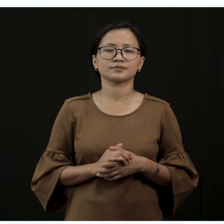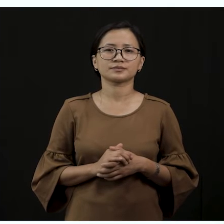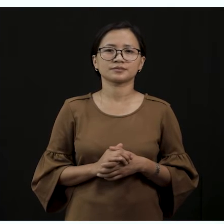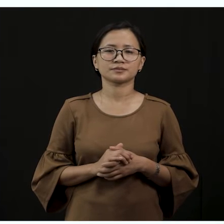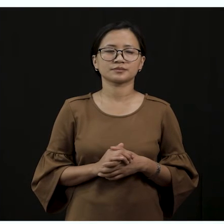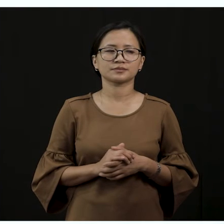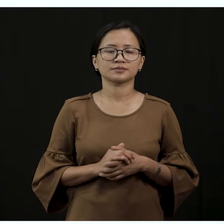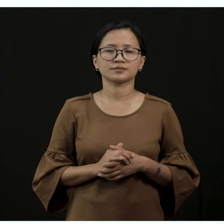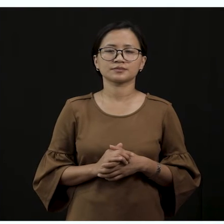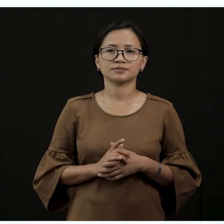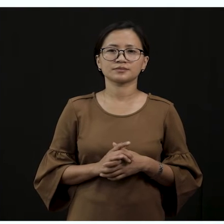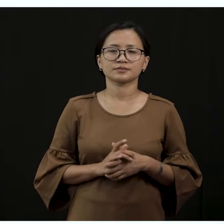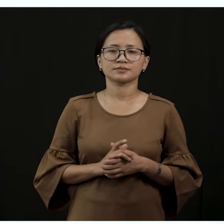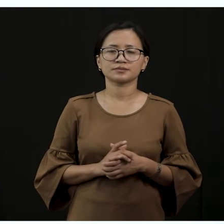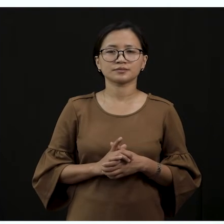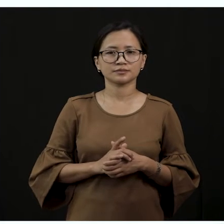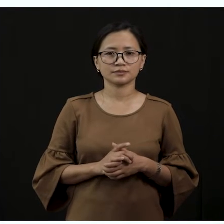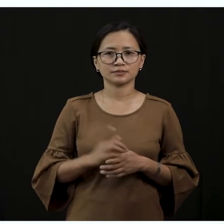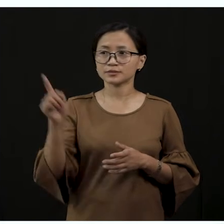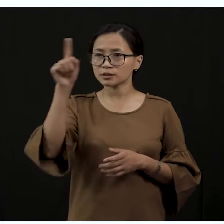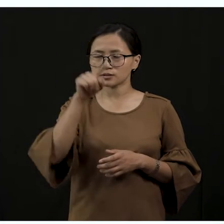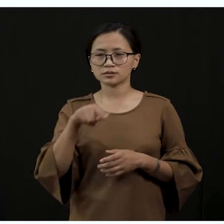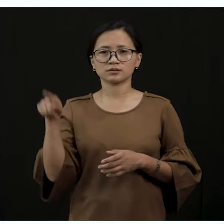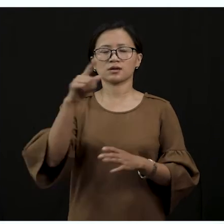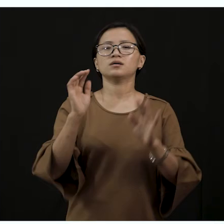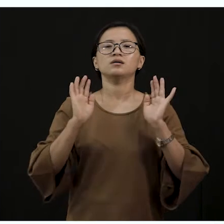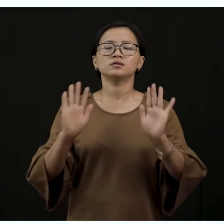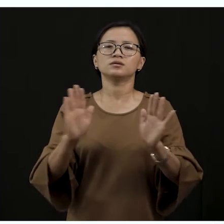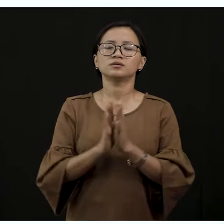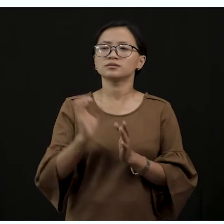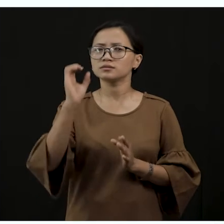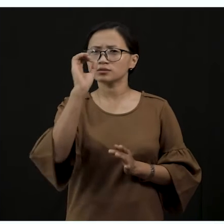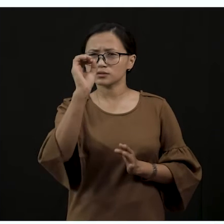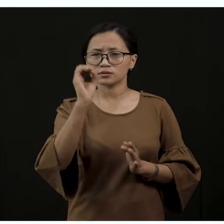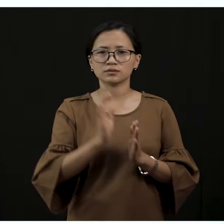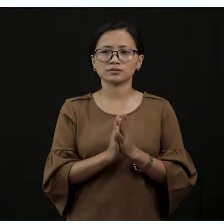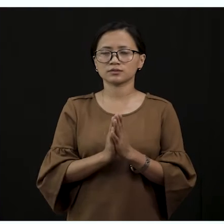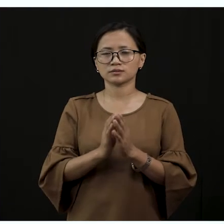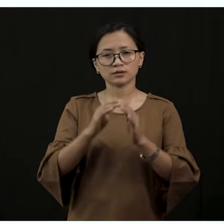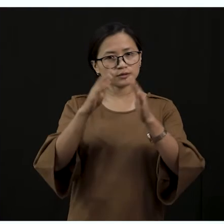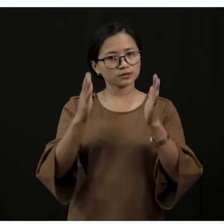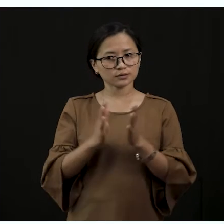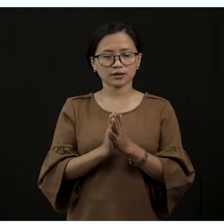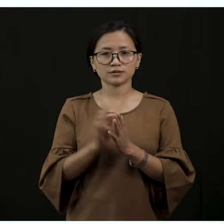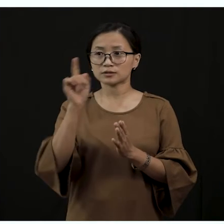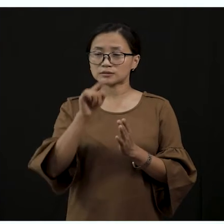Then, a circle has zero sides and